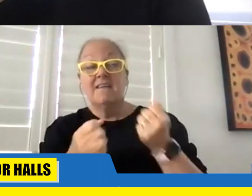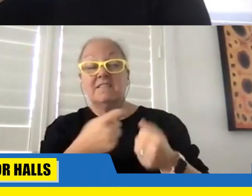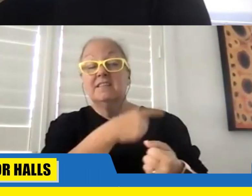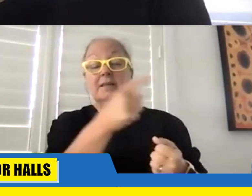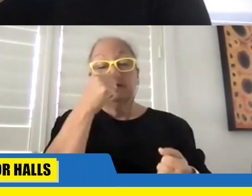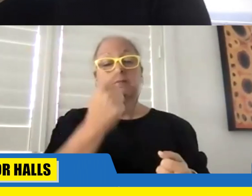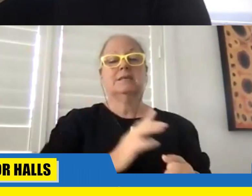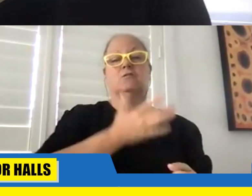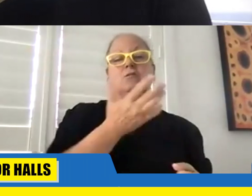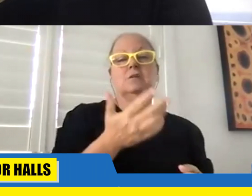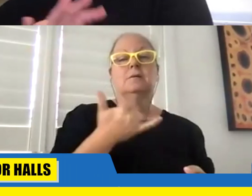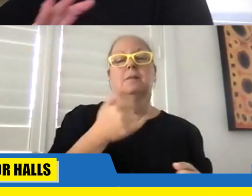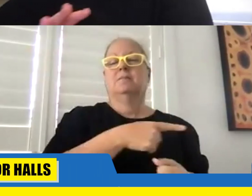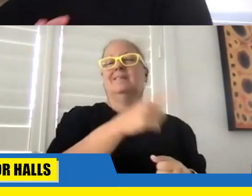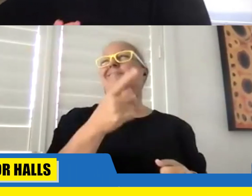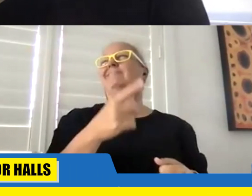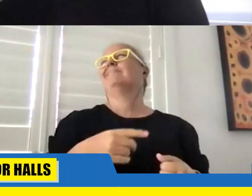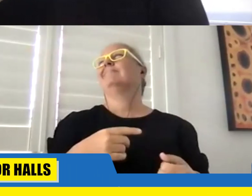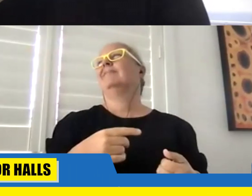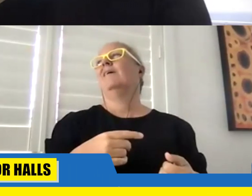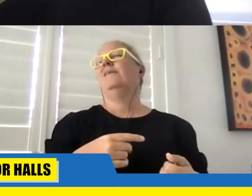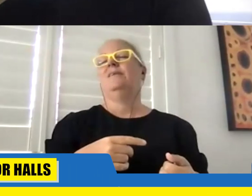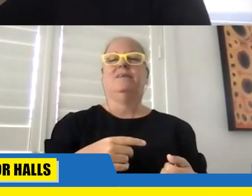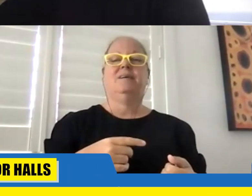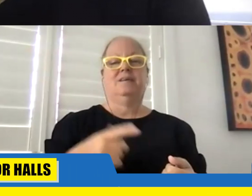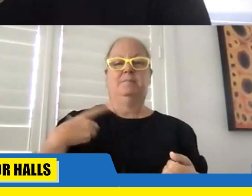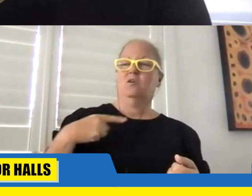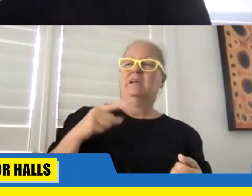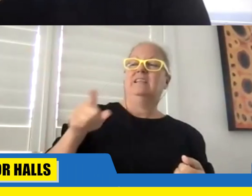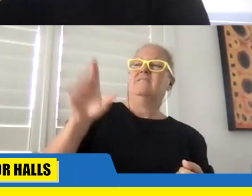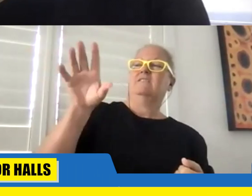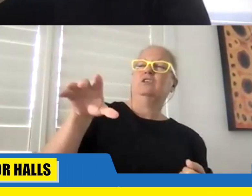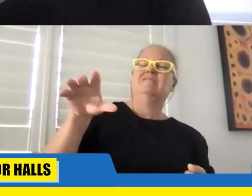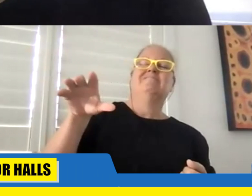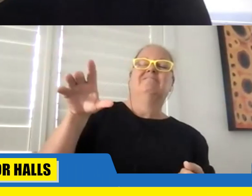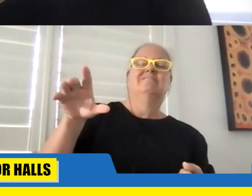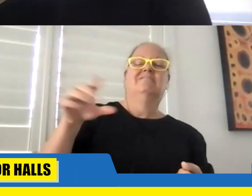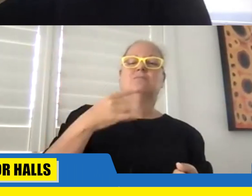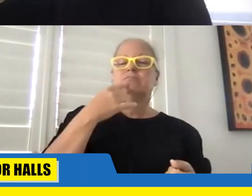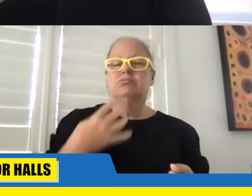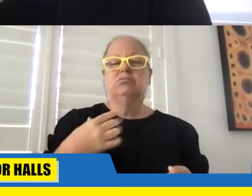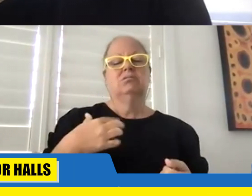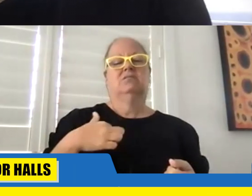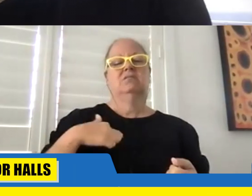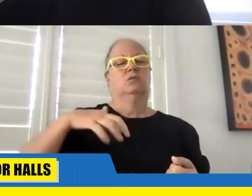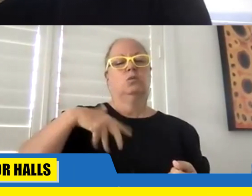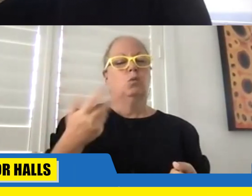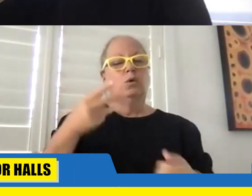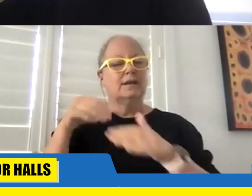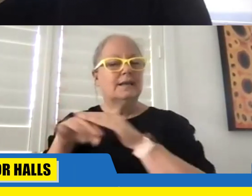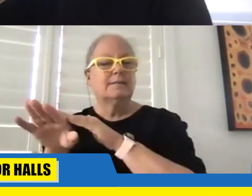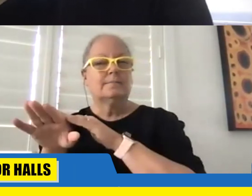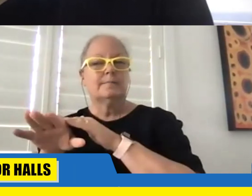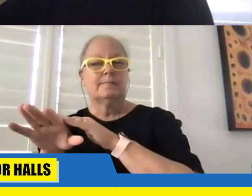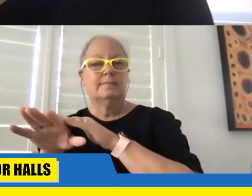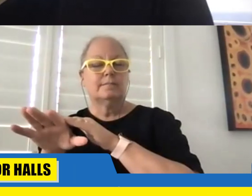maybe don't like or have perceptions of the venues, that put them off. But as I said,